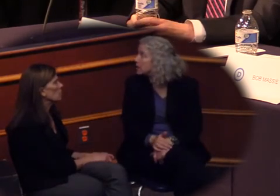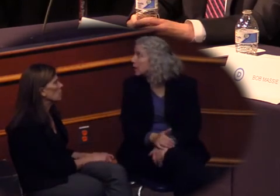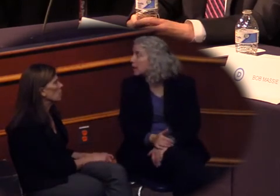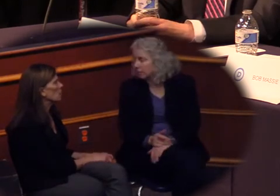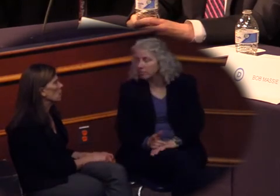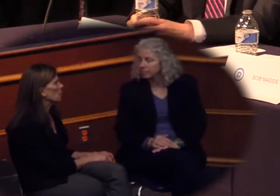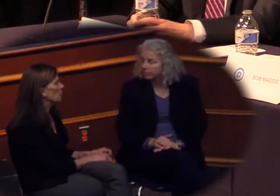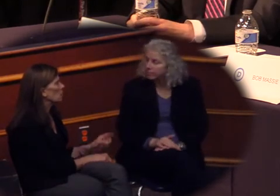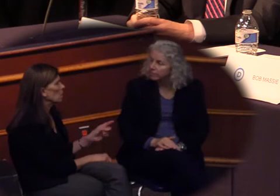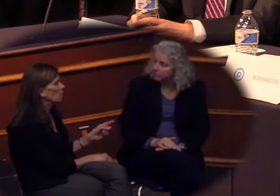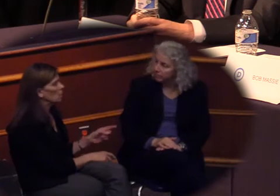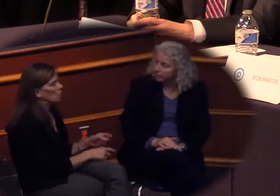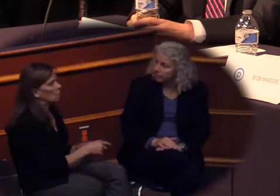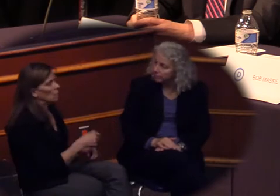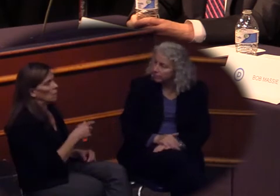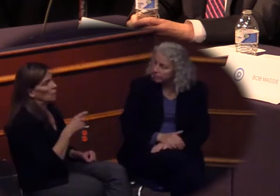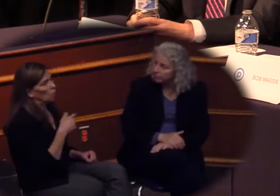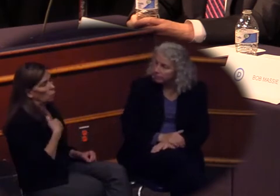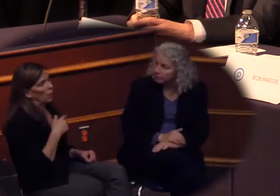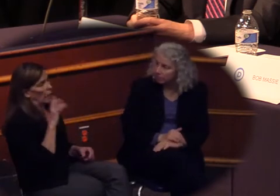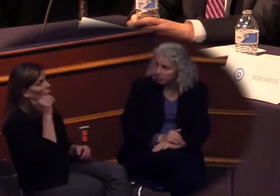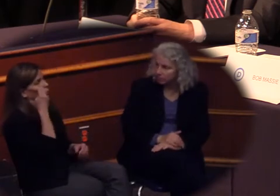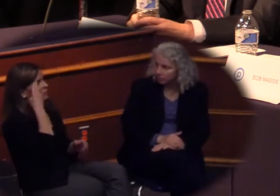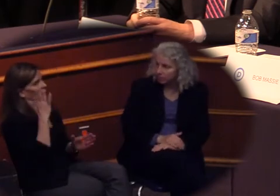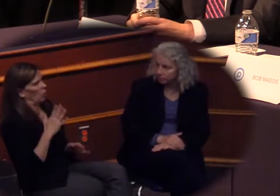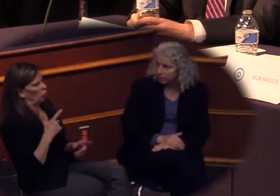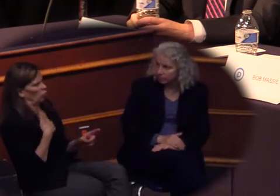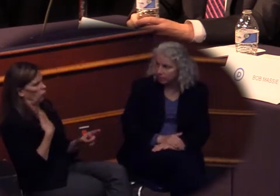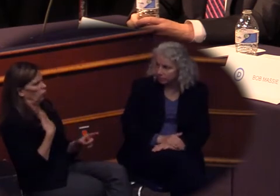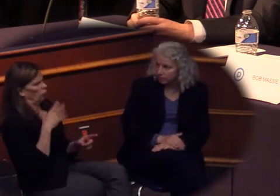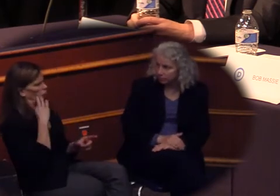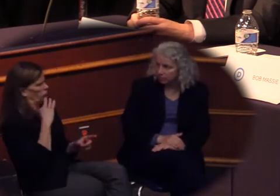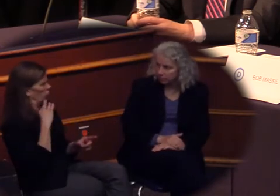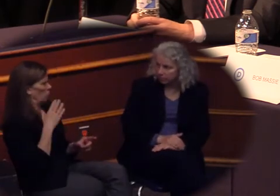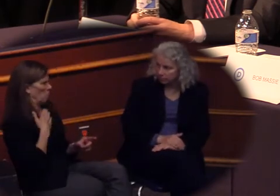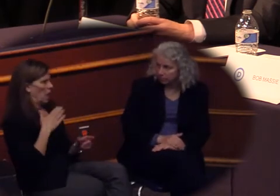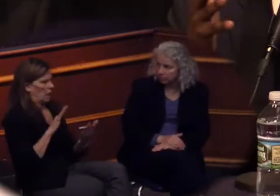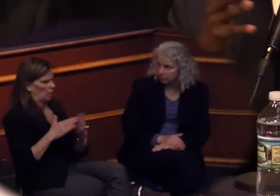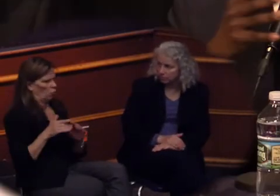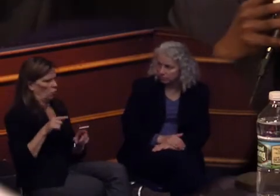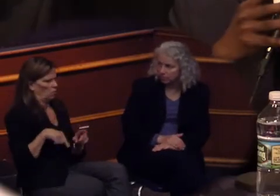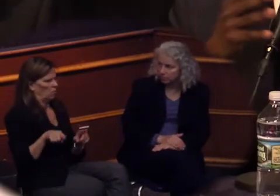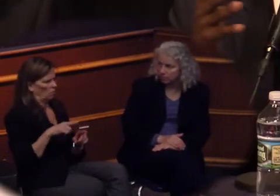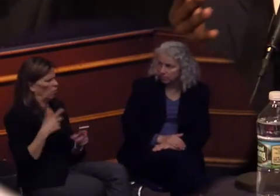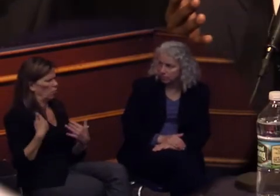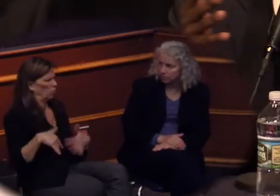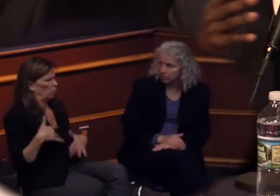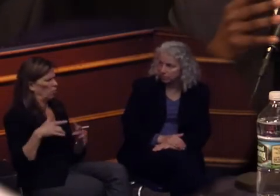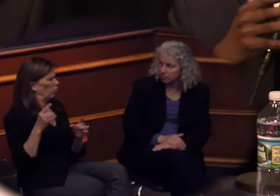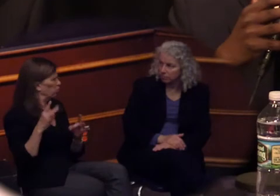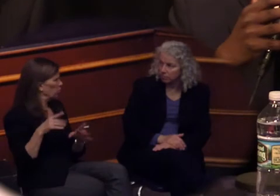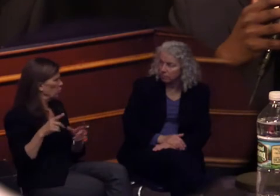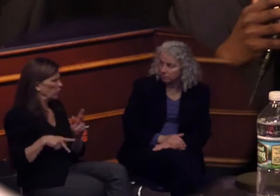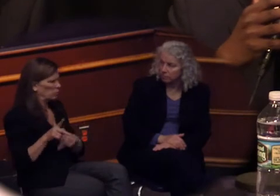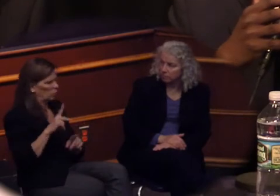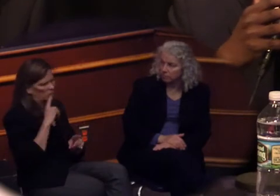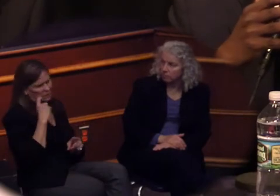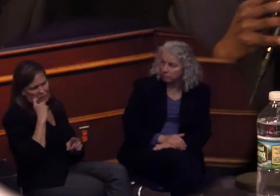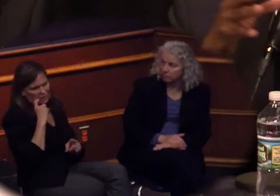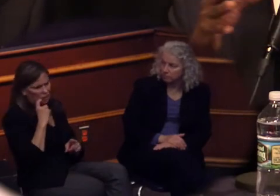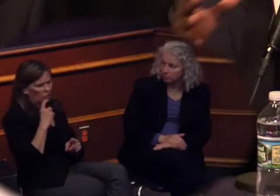So as a mayor, I saw in my own community people living with addiction, people who have lost people of addiction.